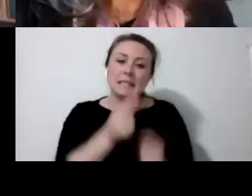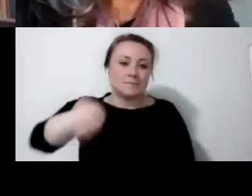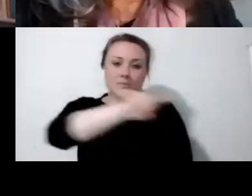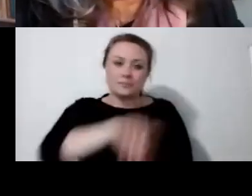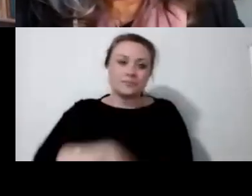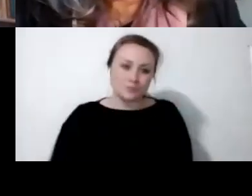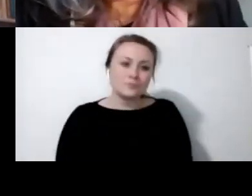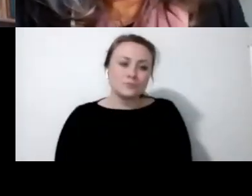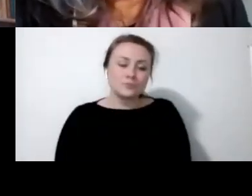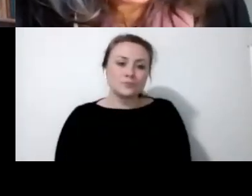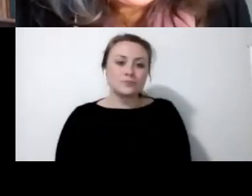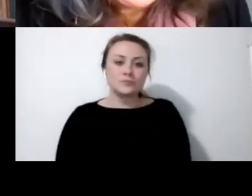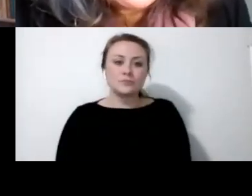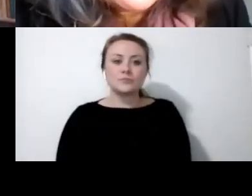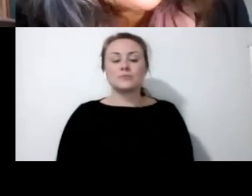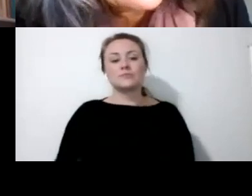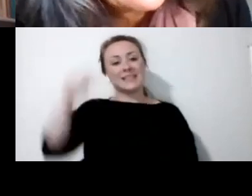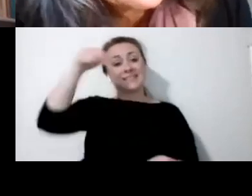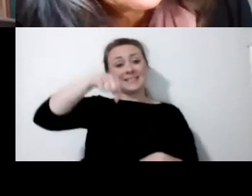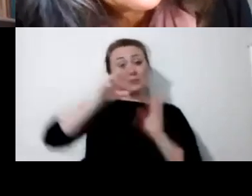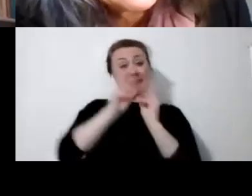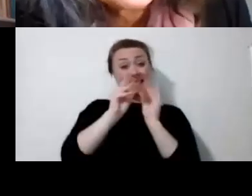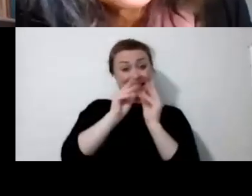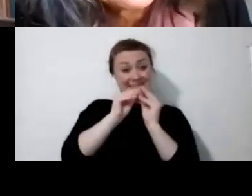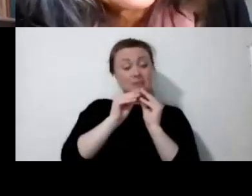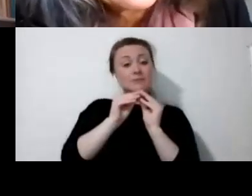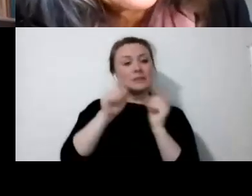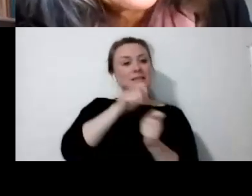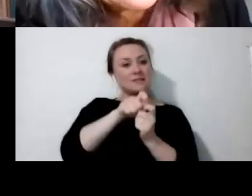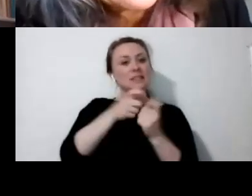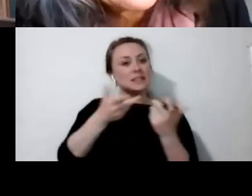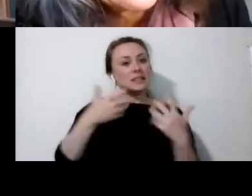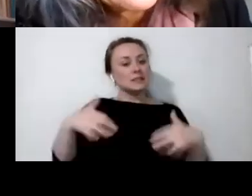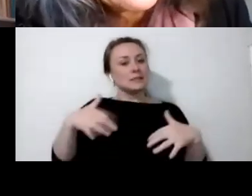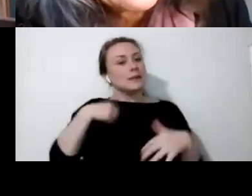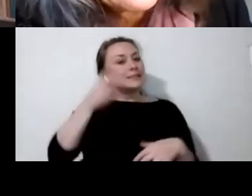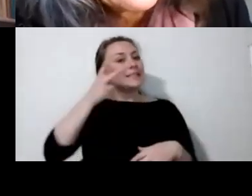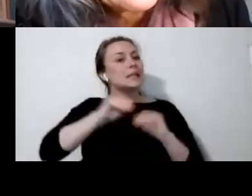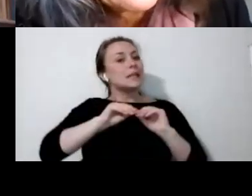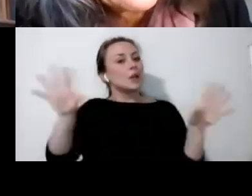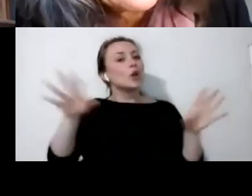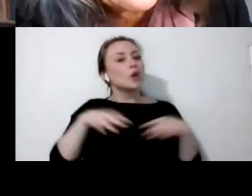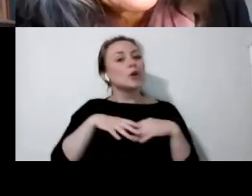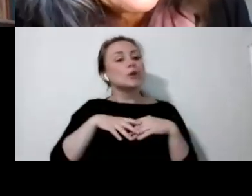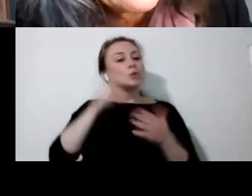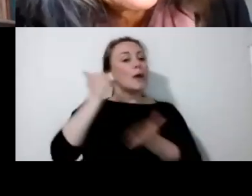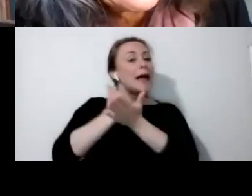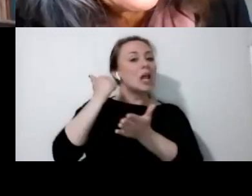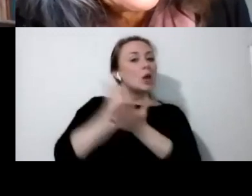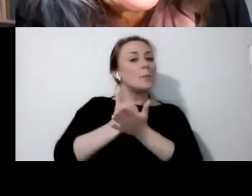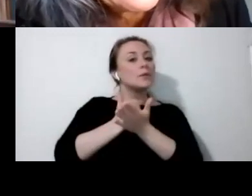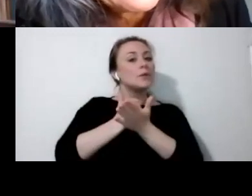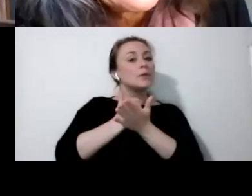are participating in this meeting, and that is clearly to actually transcend and